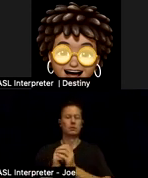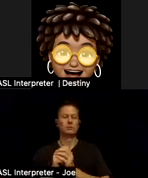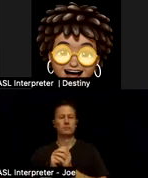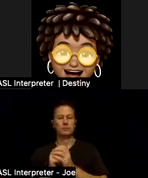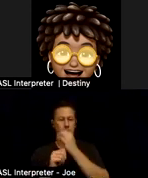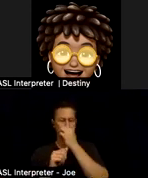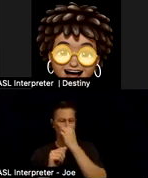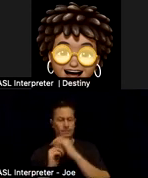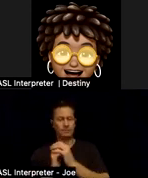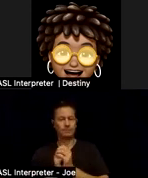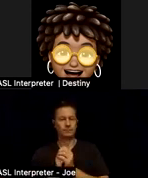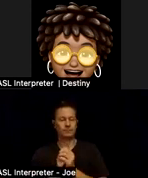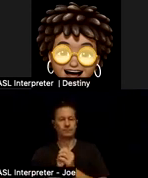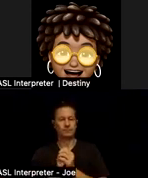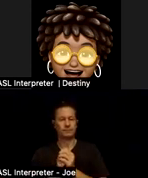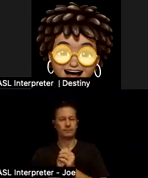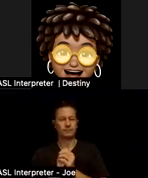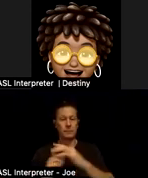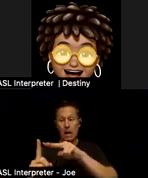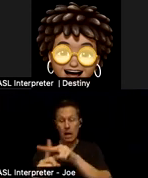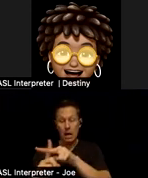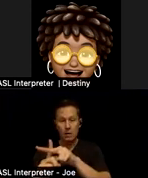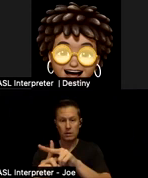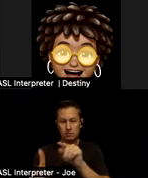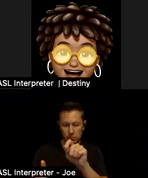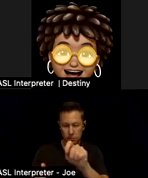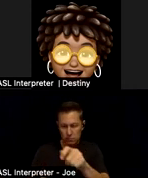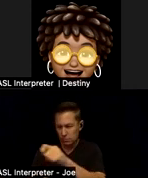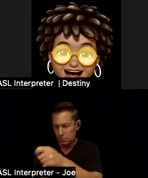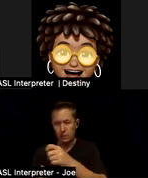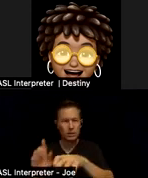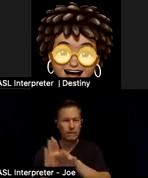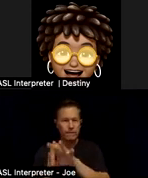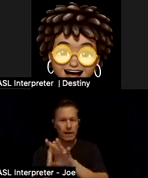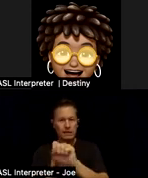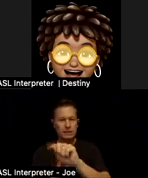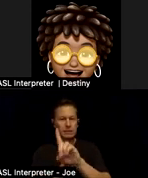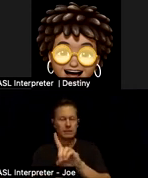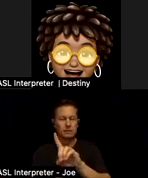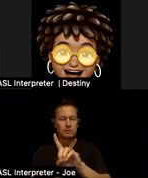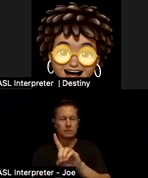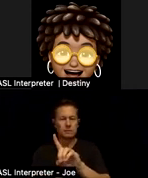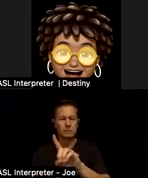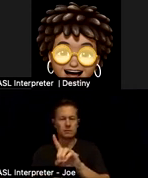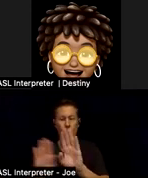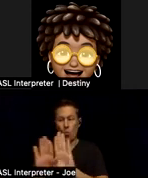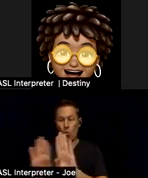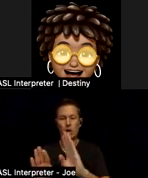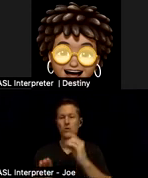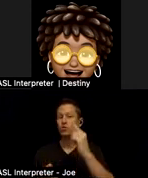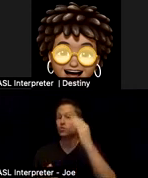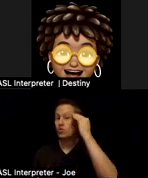of the outlet in attempt to find the wall stud. You would know you hit a wall